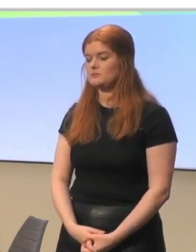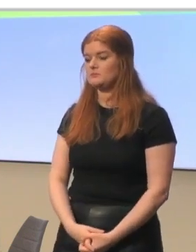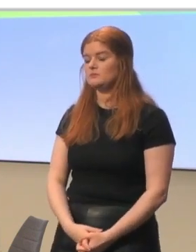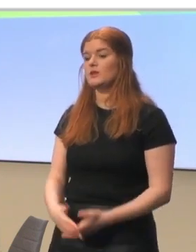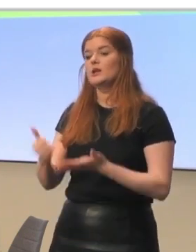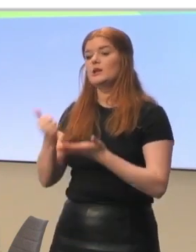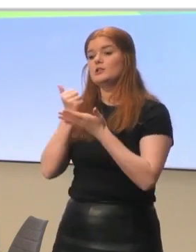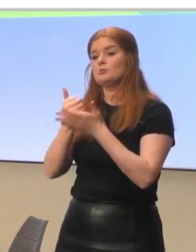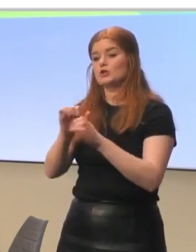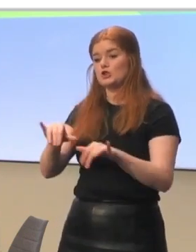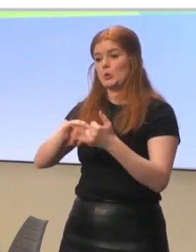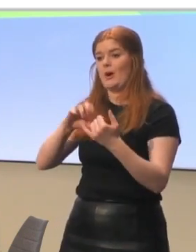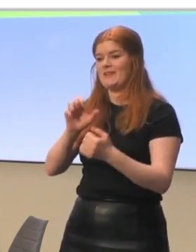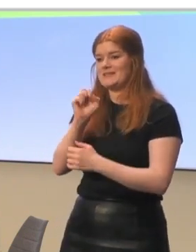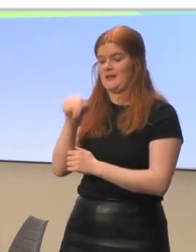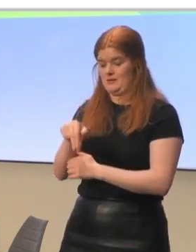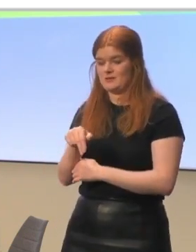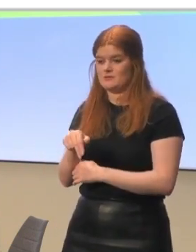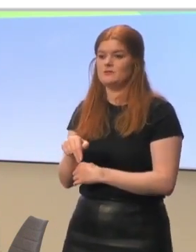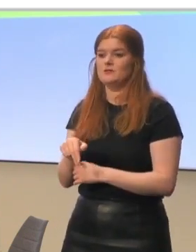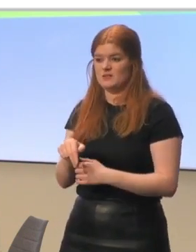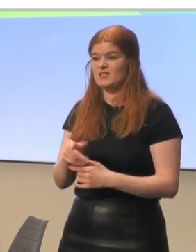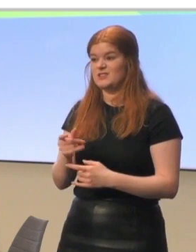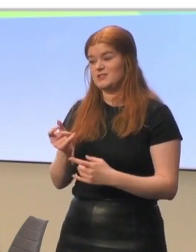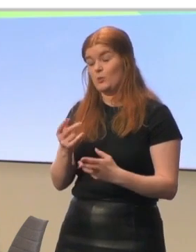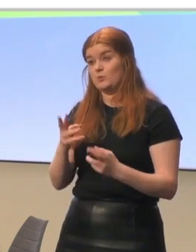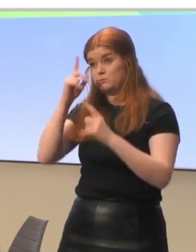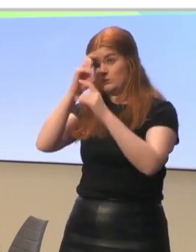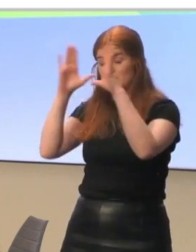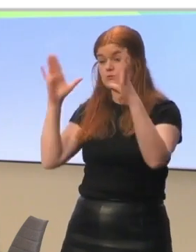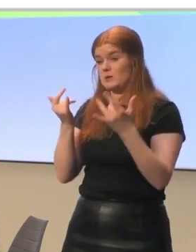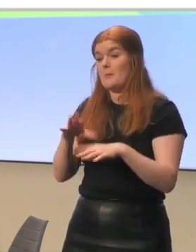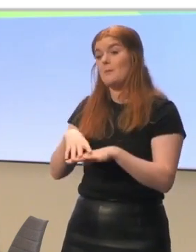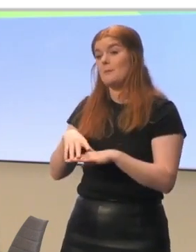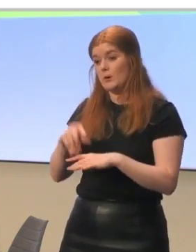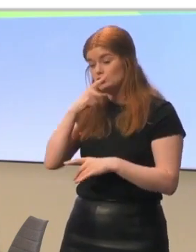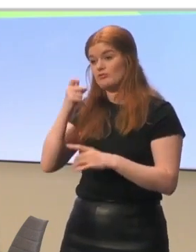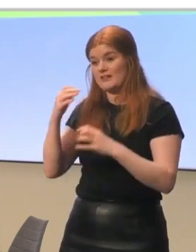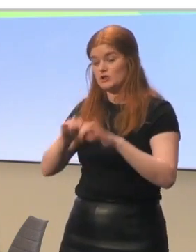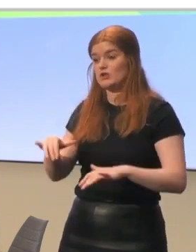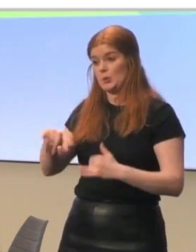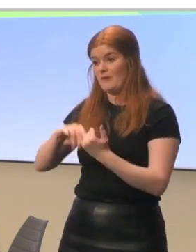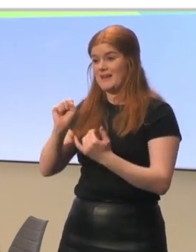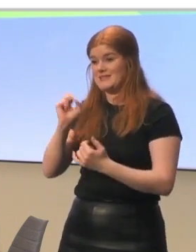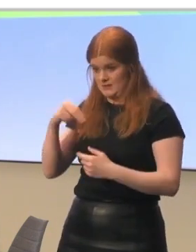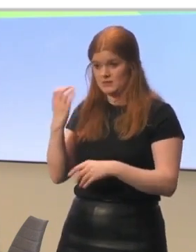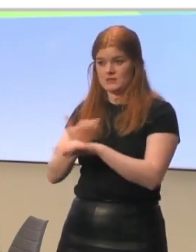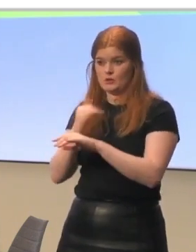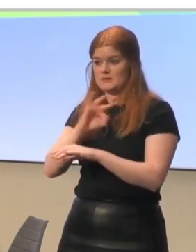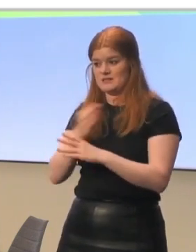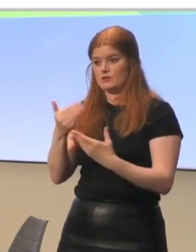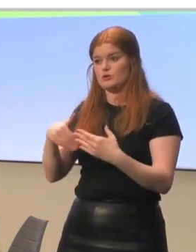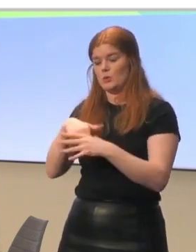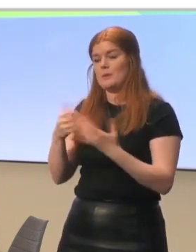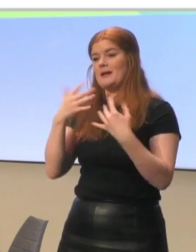Supporting children with SEN. So it's envisaged that the majority of Ukrainian children with SEN will continue to enrol